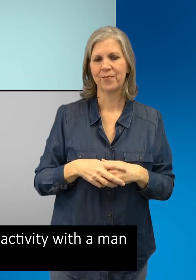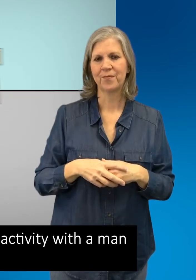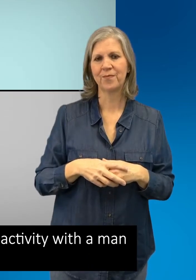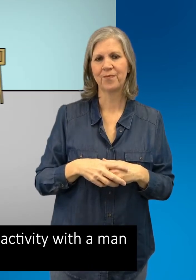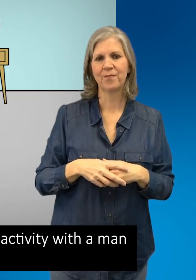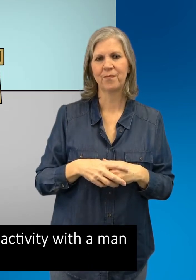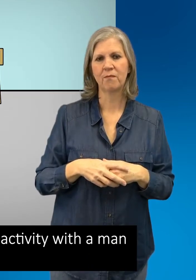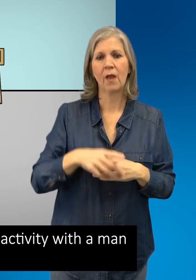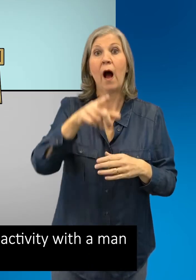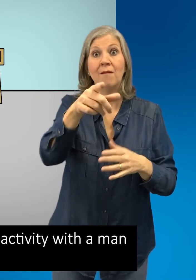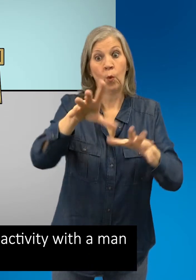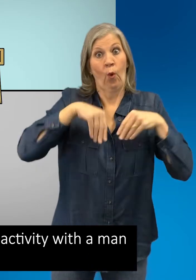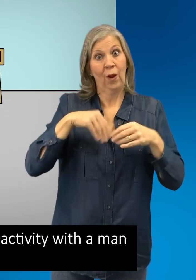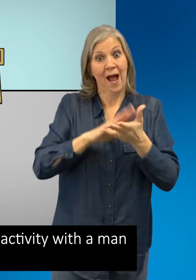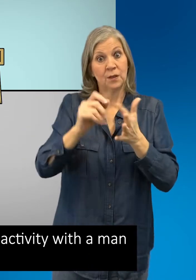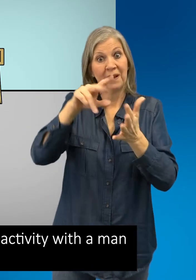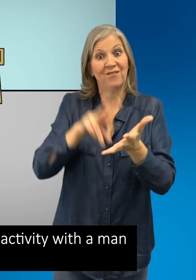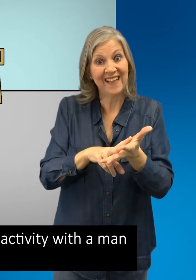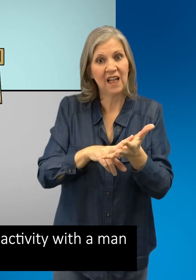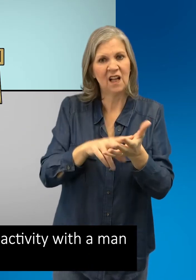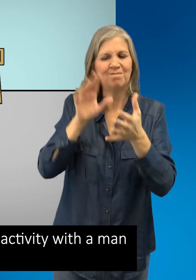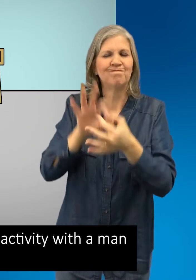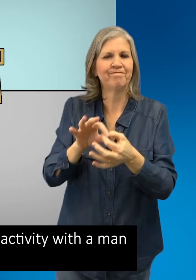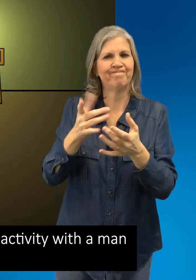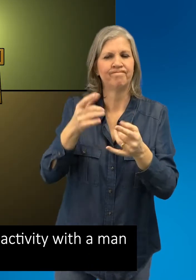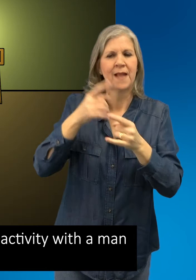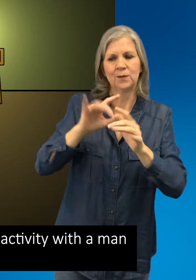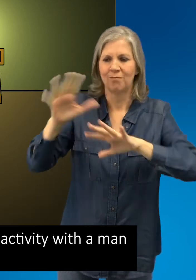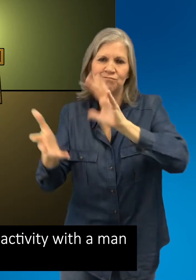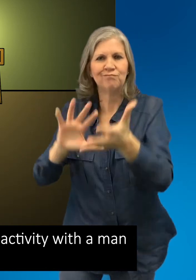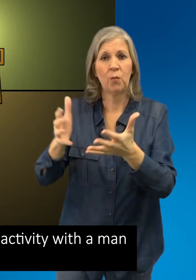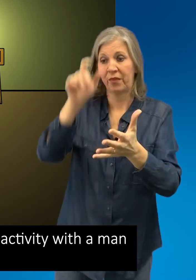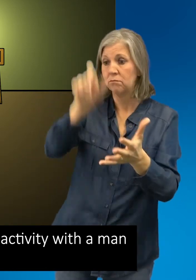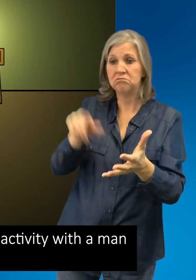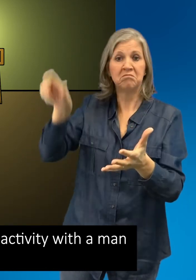You can get HPV from any kind of sexual activity with a man or woman.